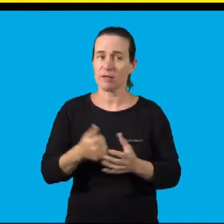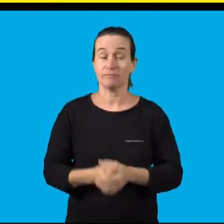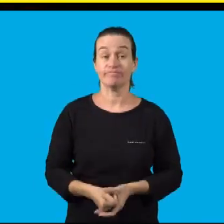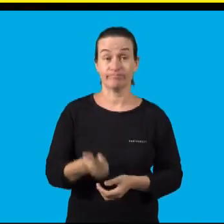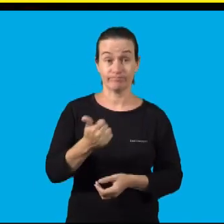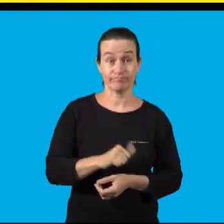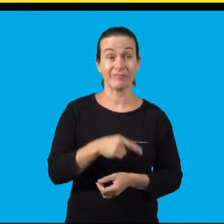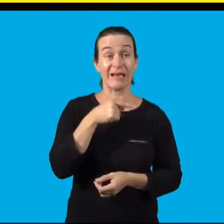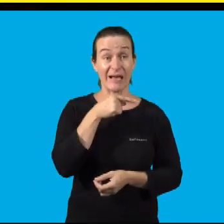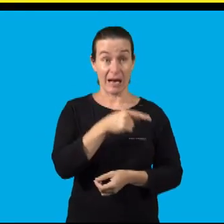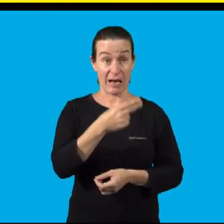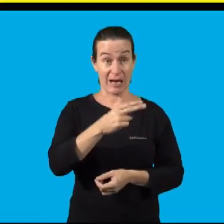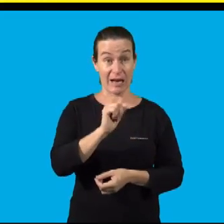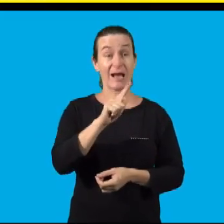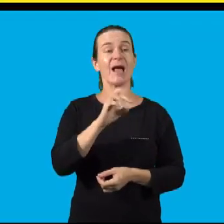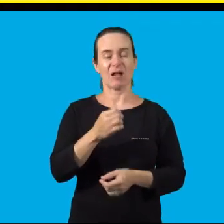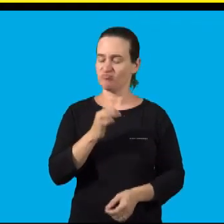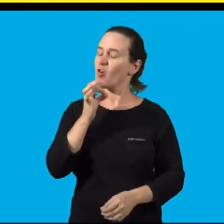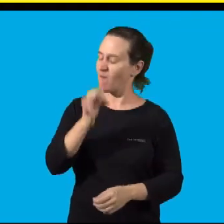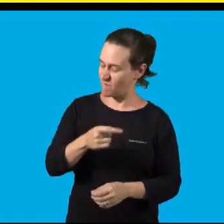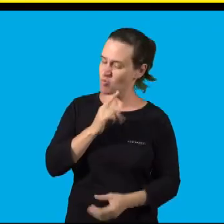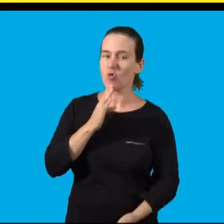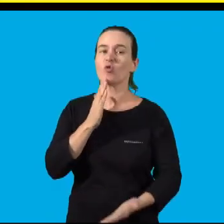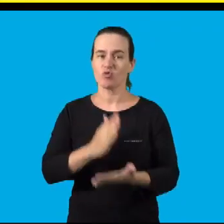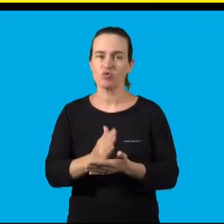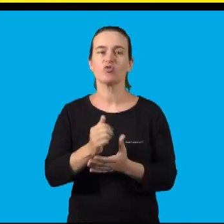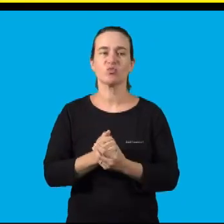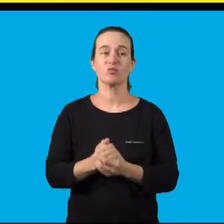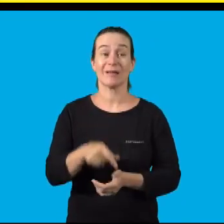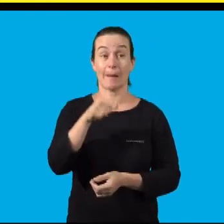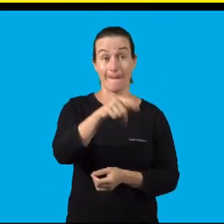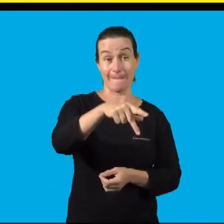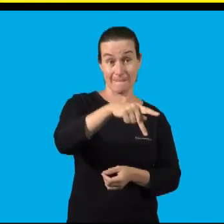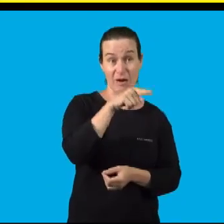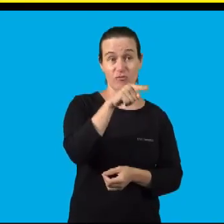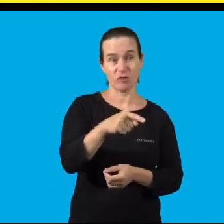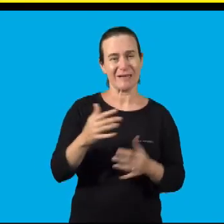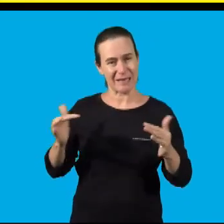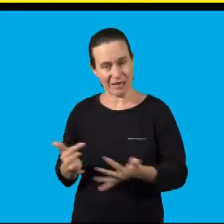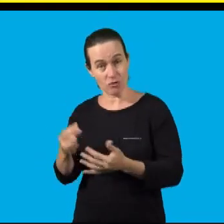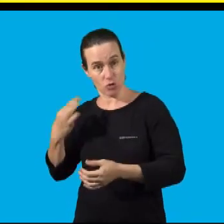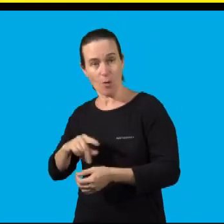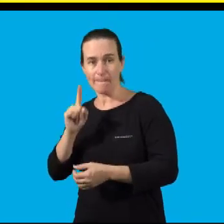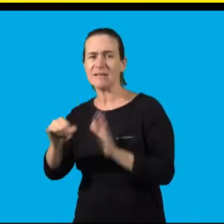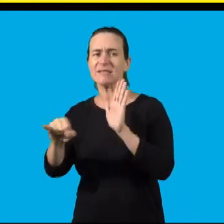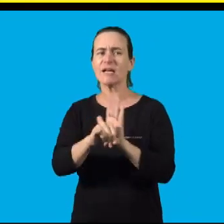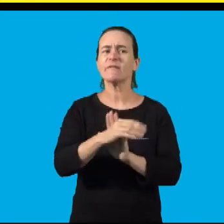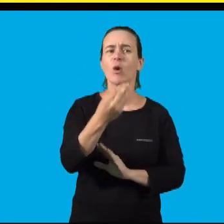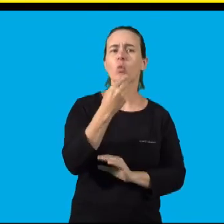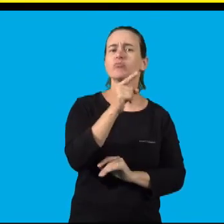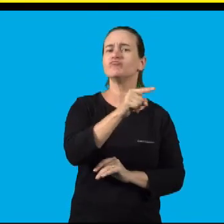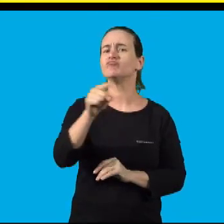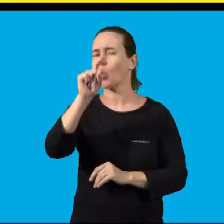rumors, Paris encourages the girls to identify suspected witches. This contributes to the